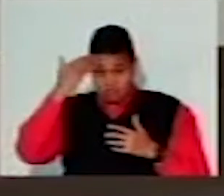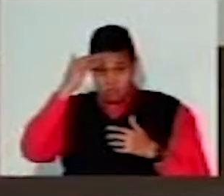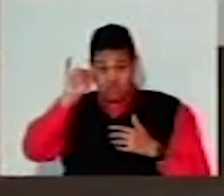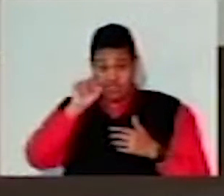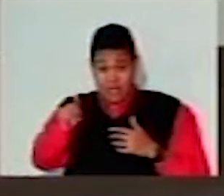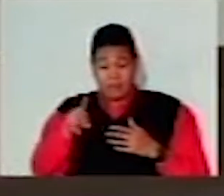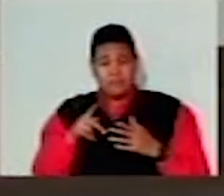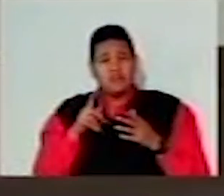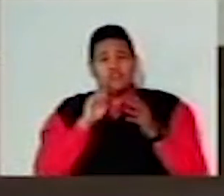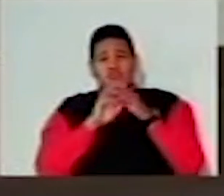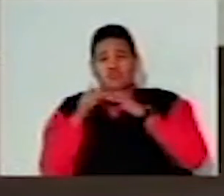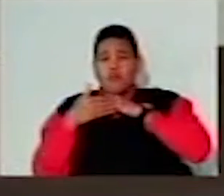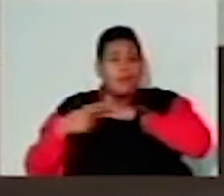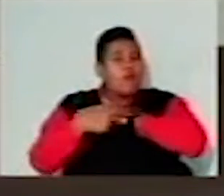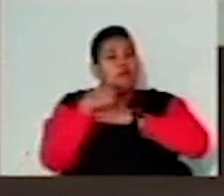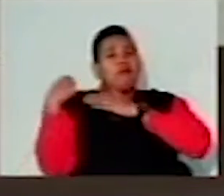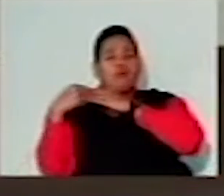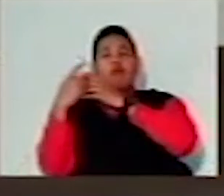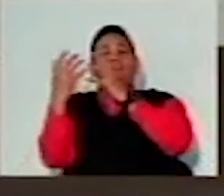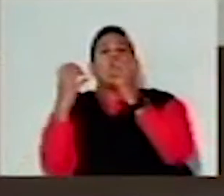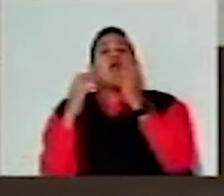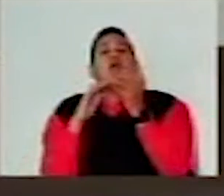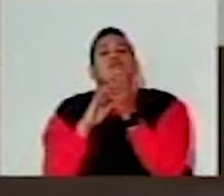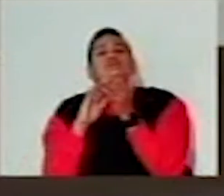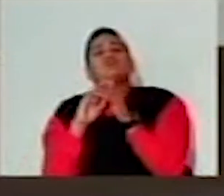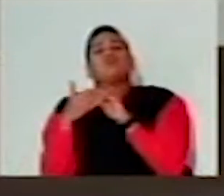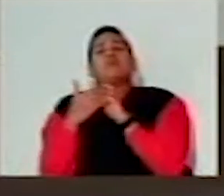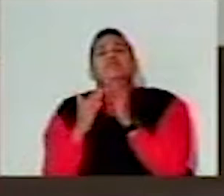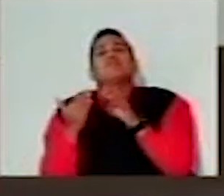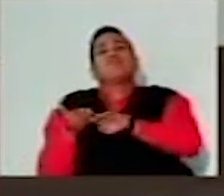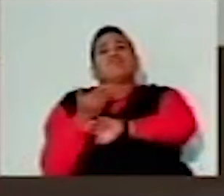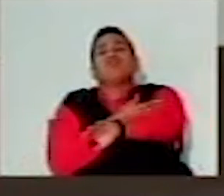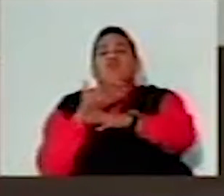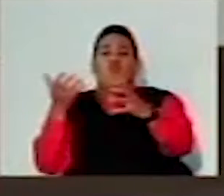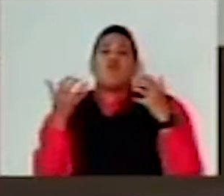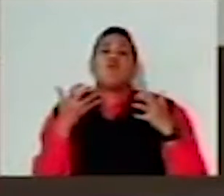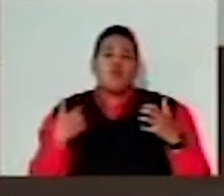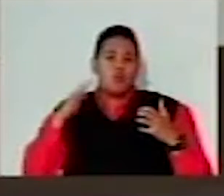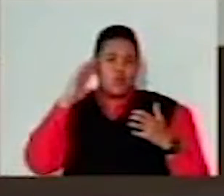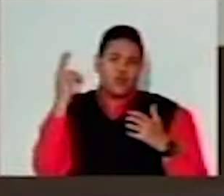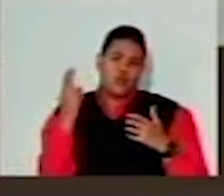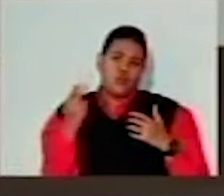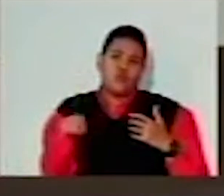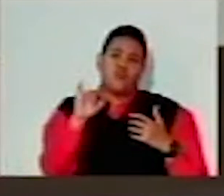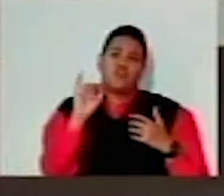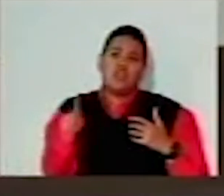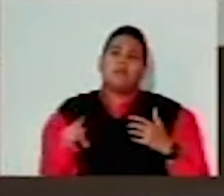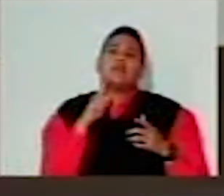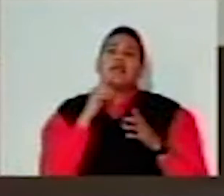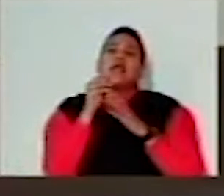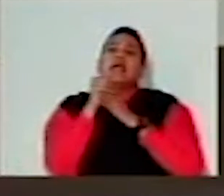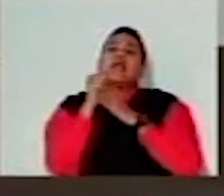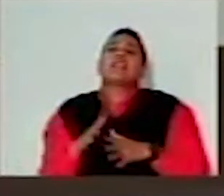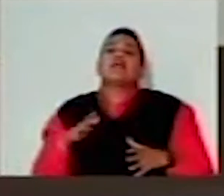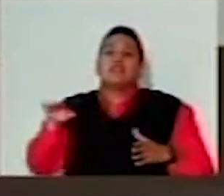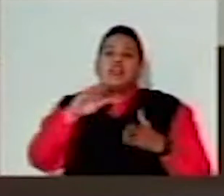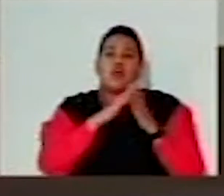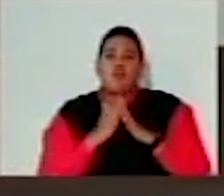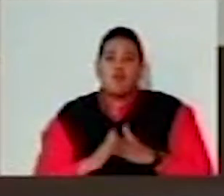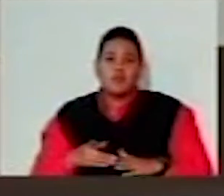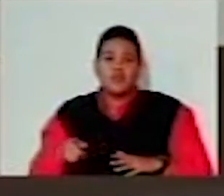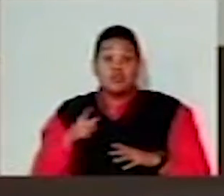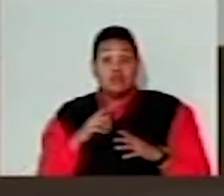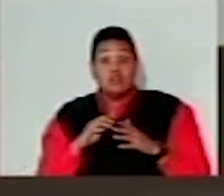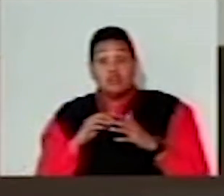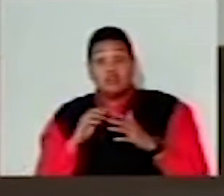JPs right across Jamaica want to make Jamaica a better place. And we will use the JPs as the leaders in their communities to